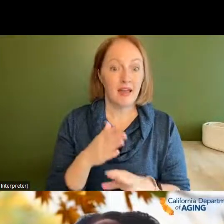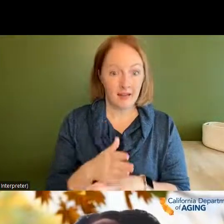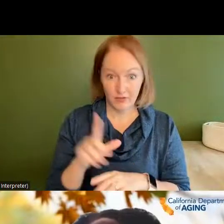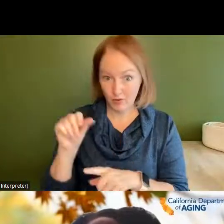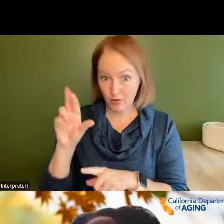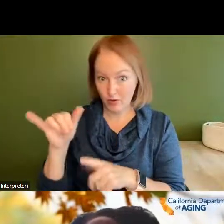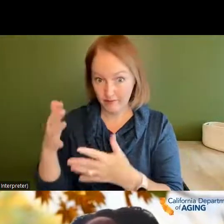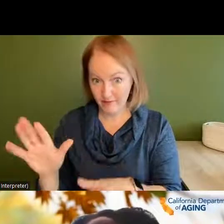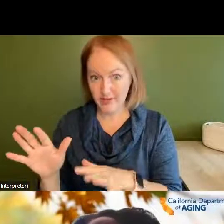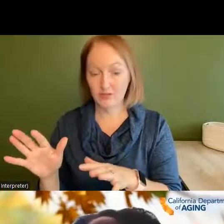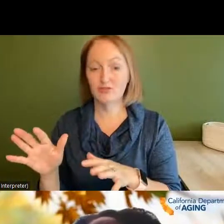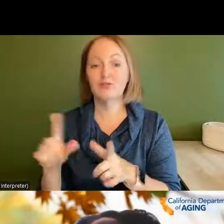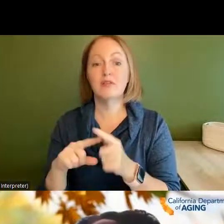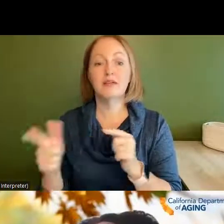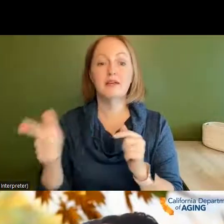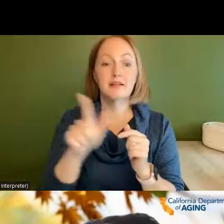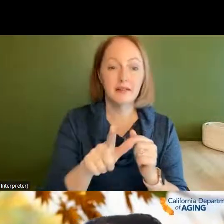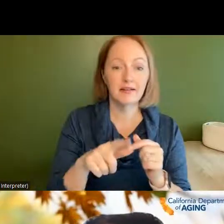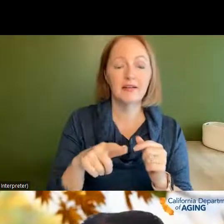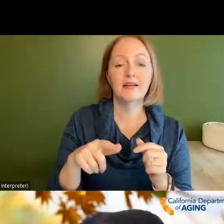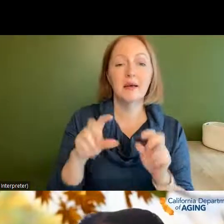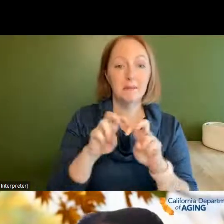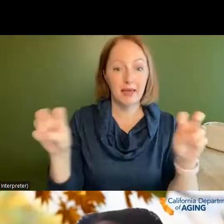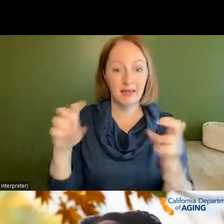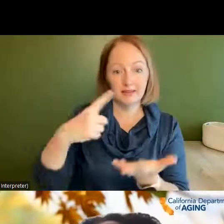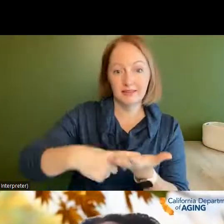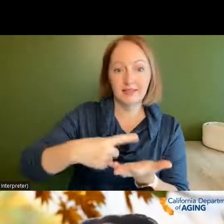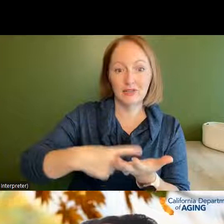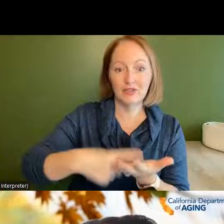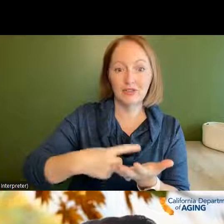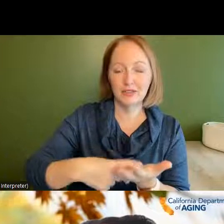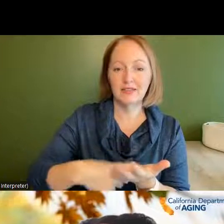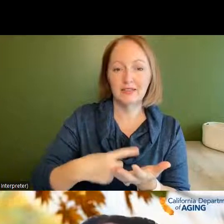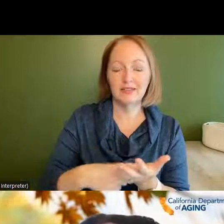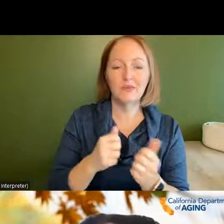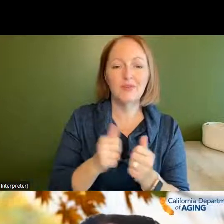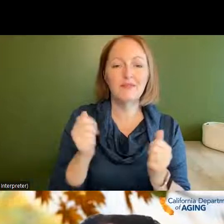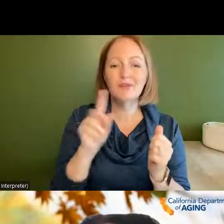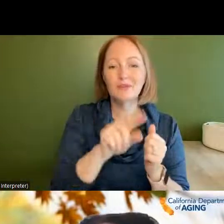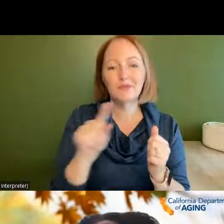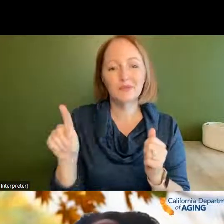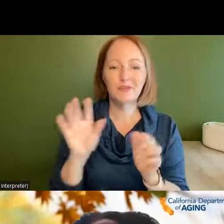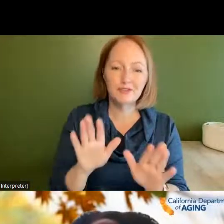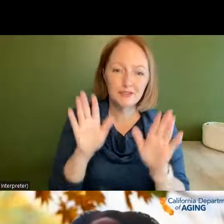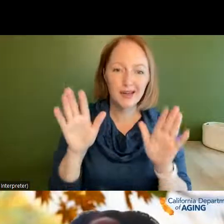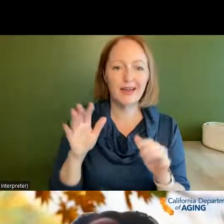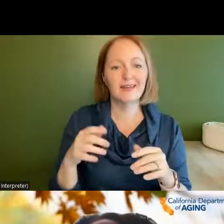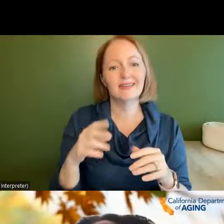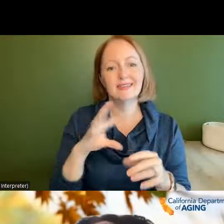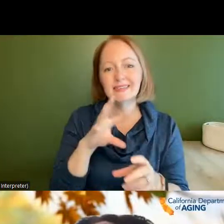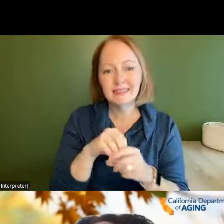Lori is finished, we will have a panel discussion with some really great